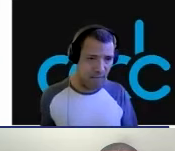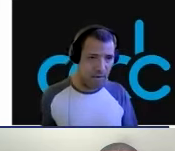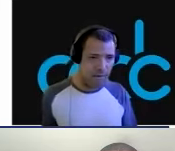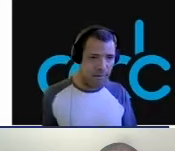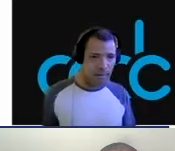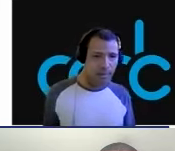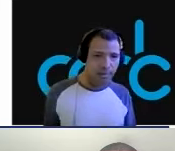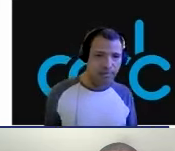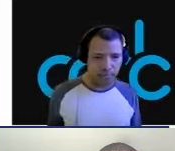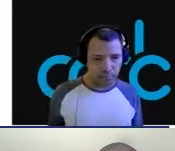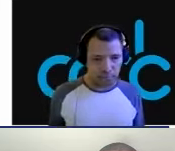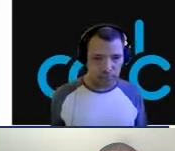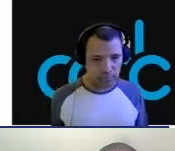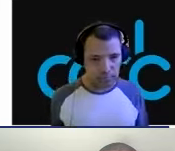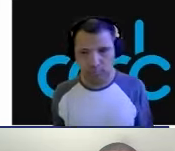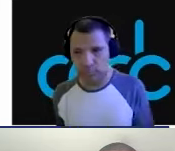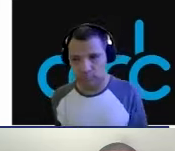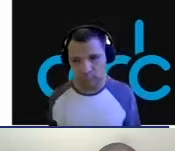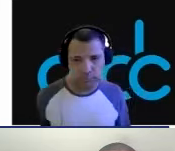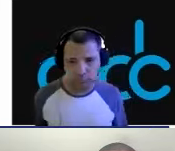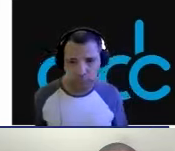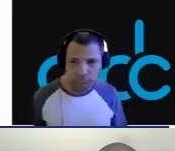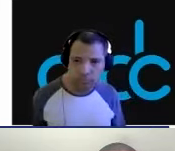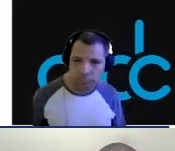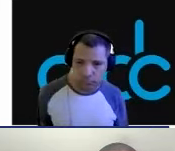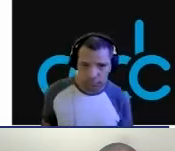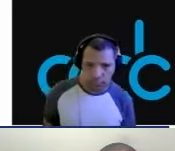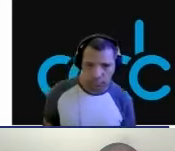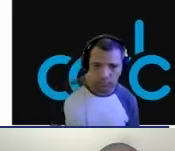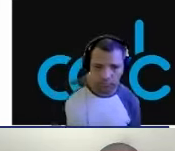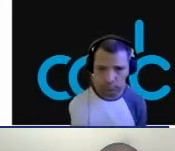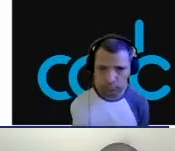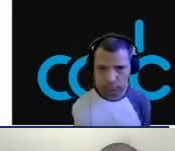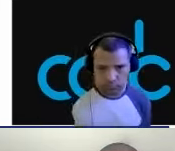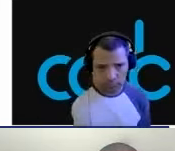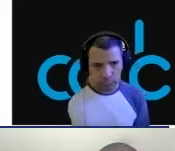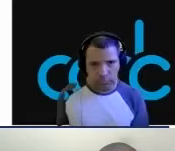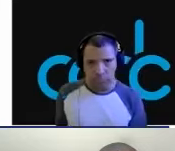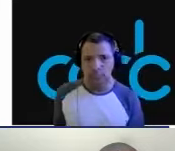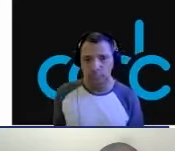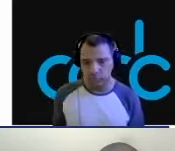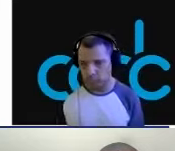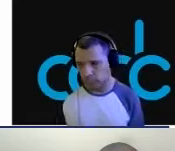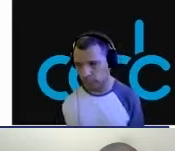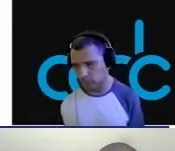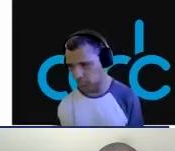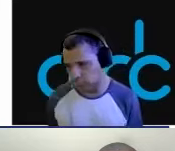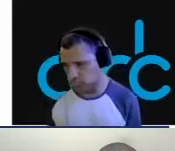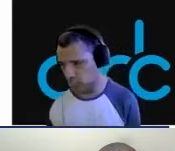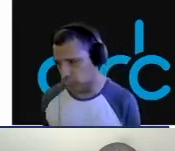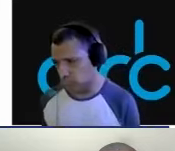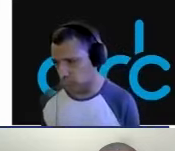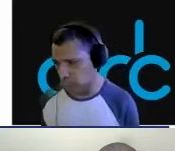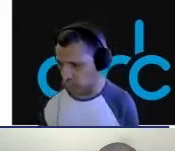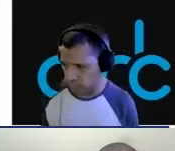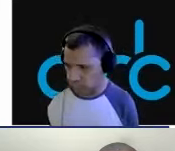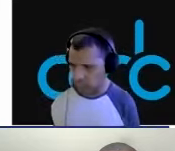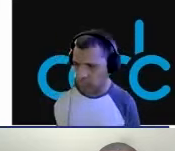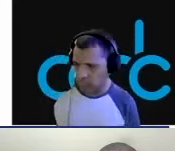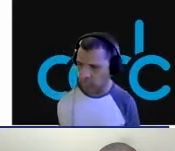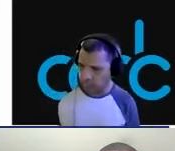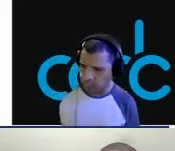available, and making sure that's being shared. Using local leaders and trusted persons to advance these conversations